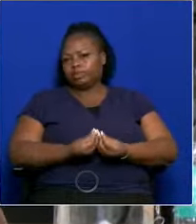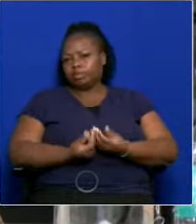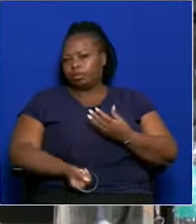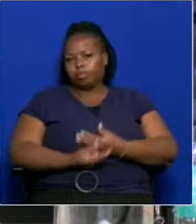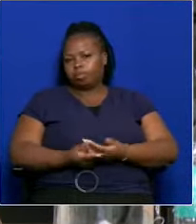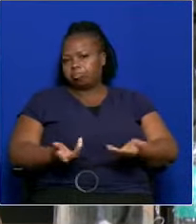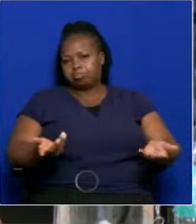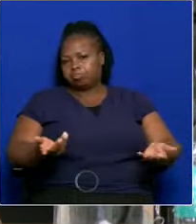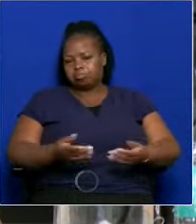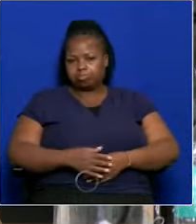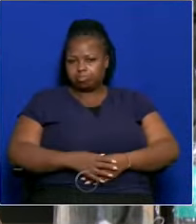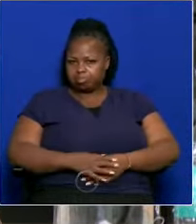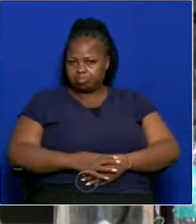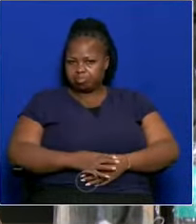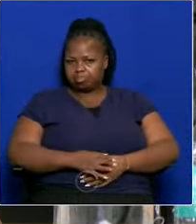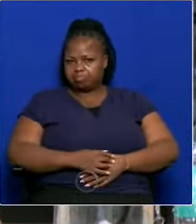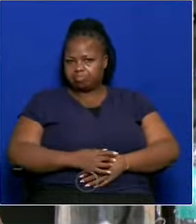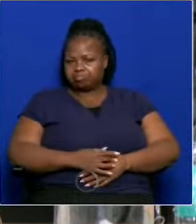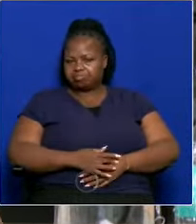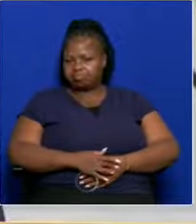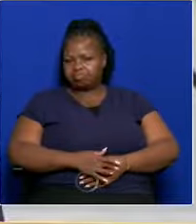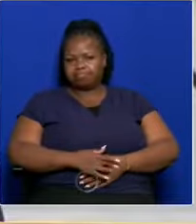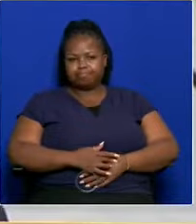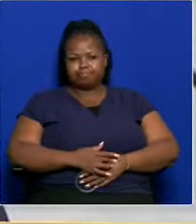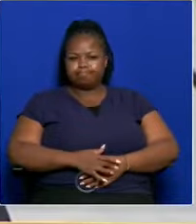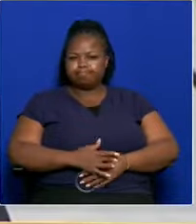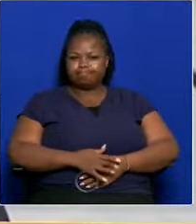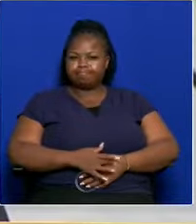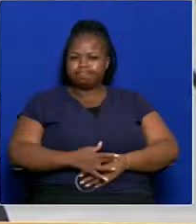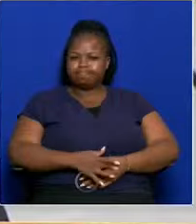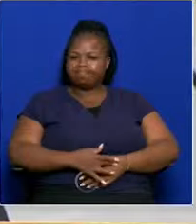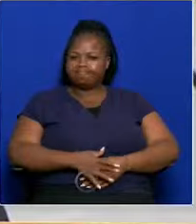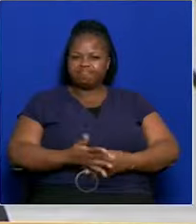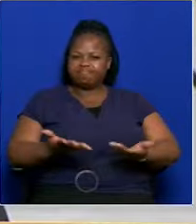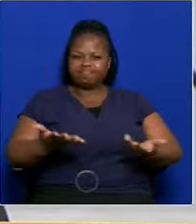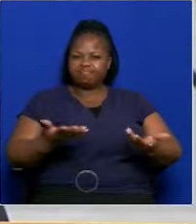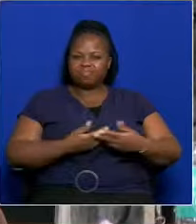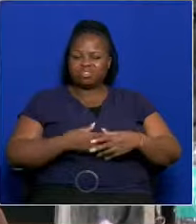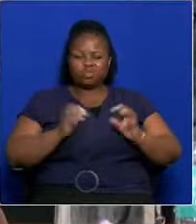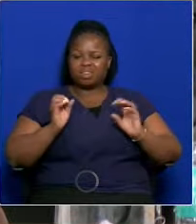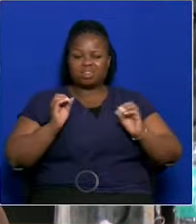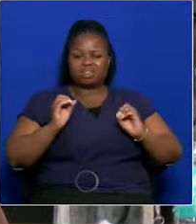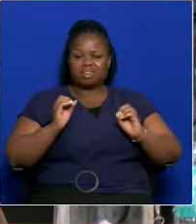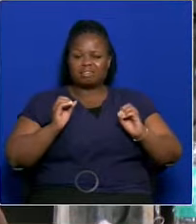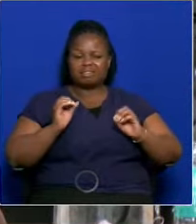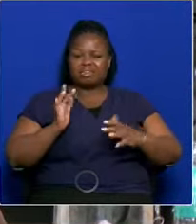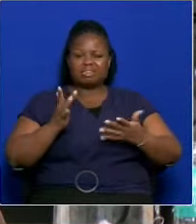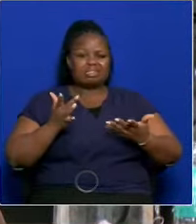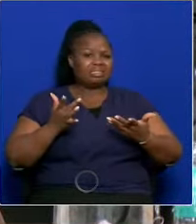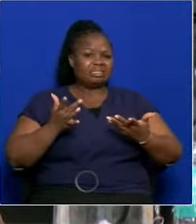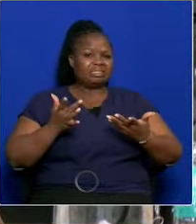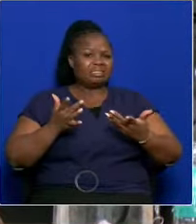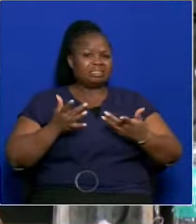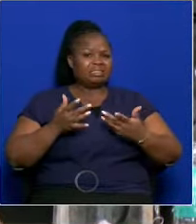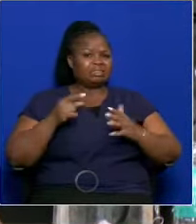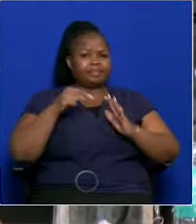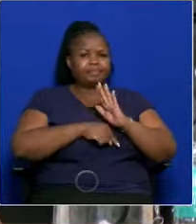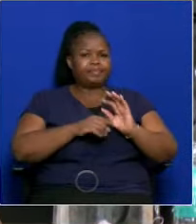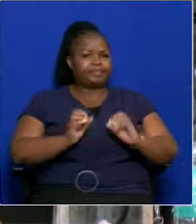So nothing to write home about it. General, is it